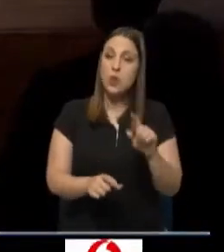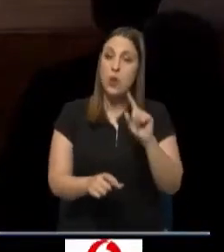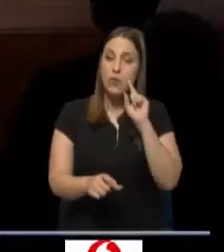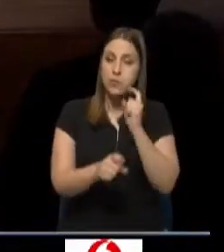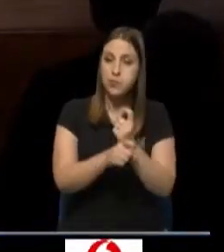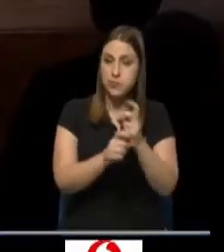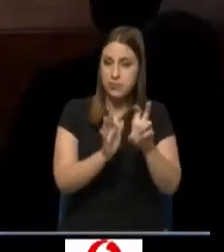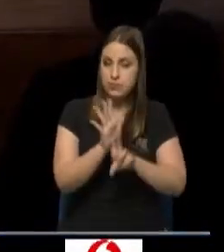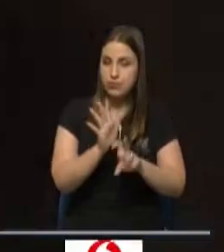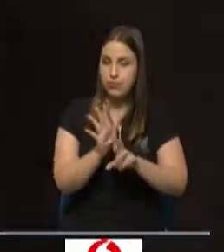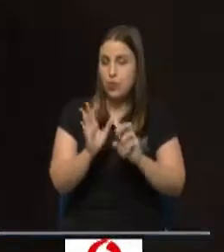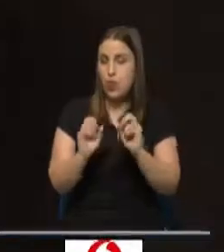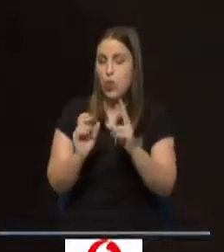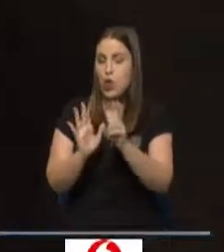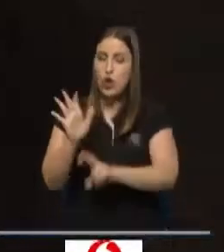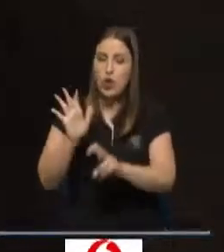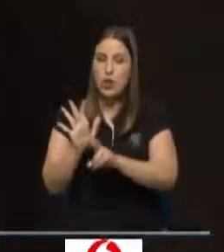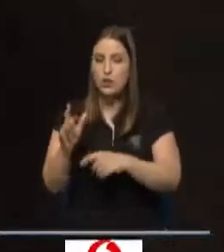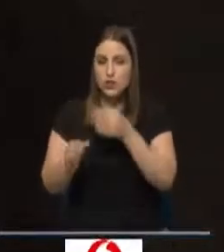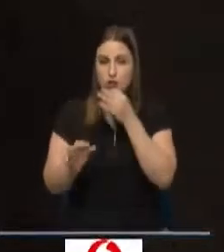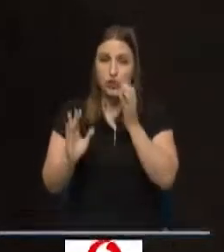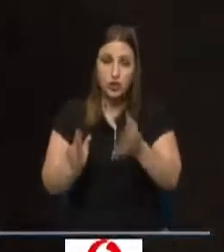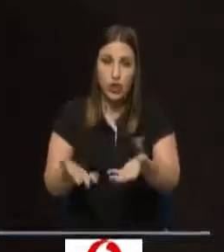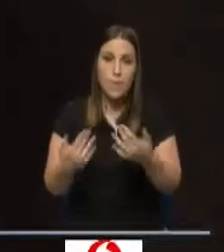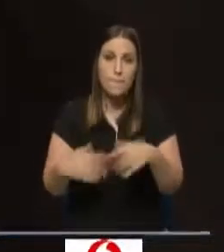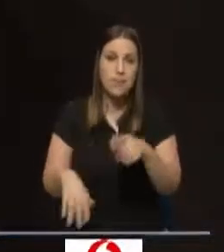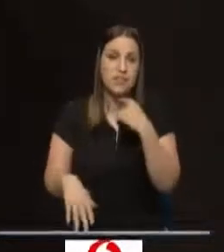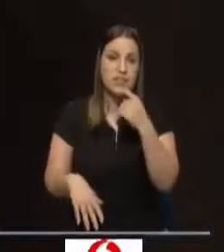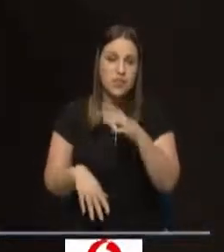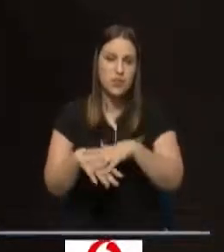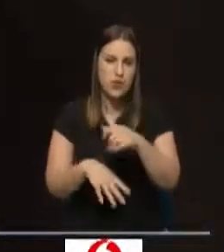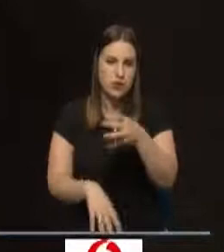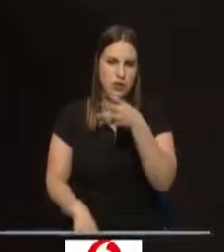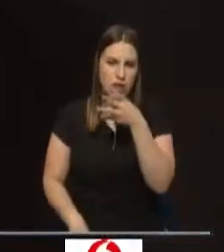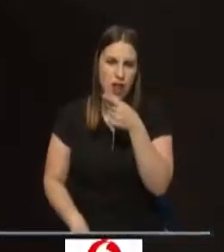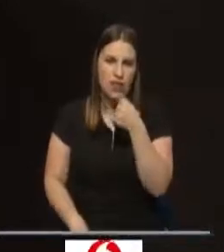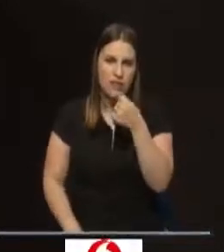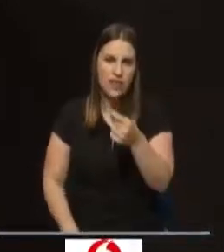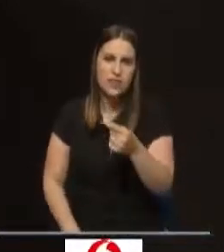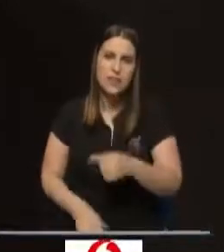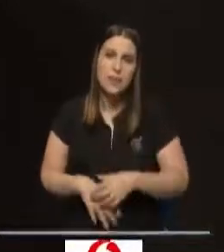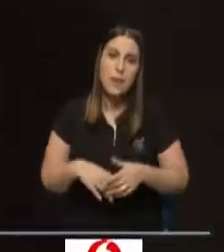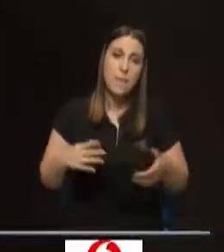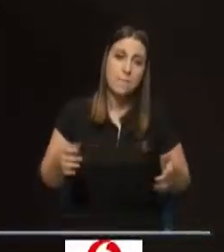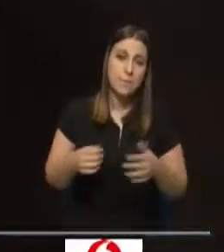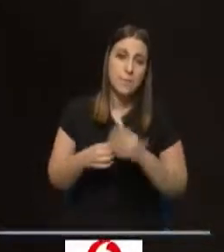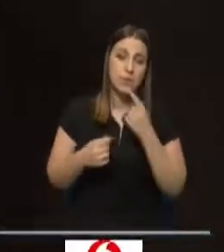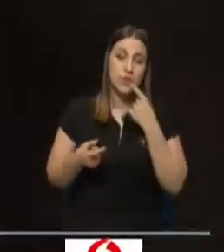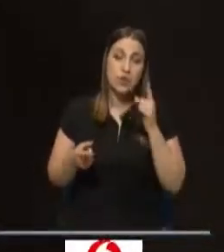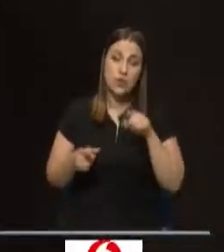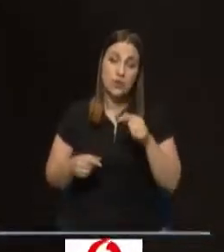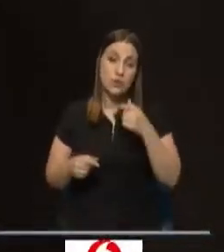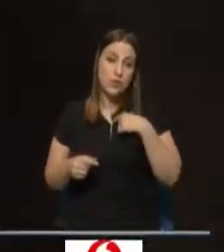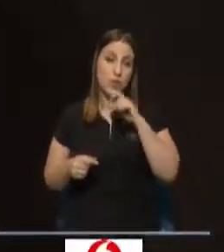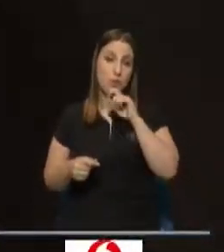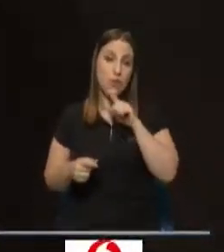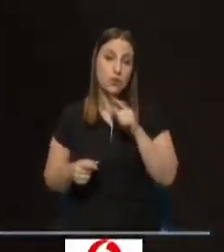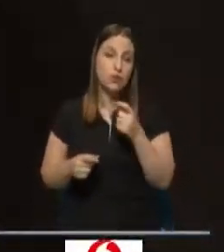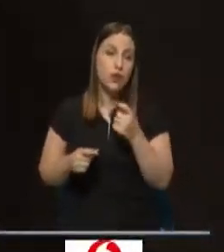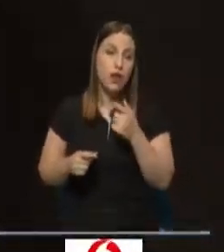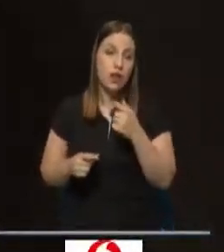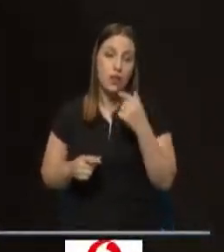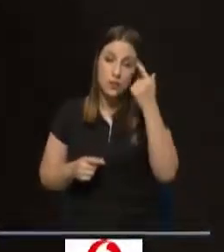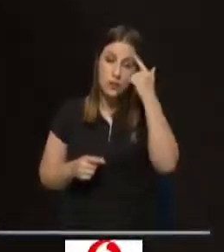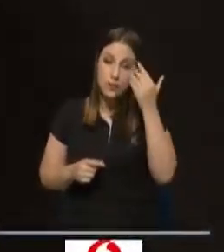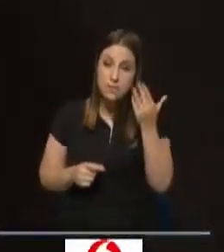regulation, I think a lot has been said. It's quite clear from your comments. But with